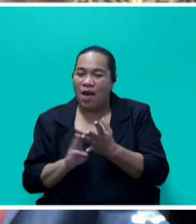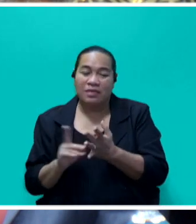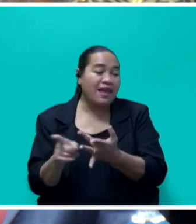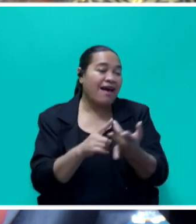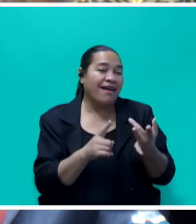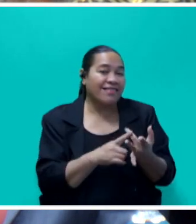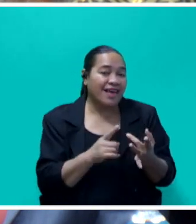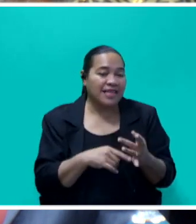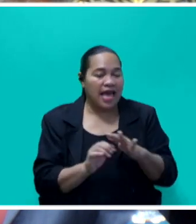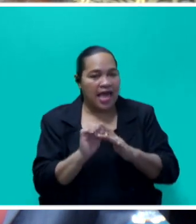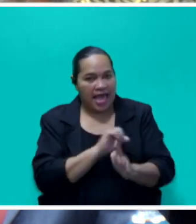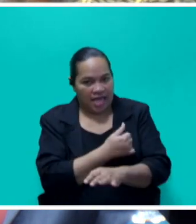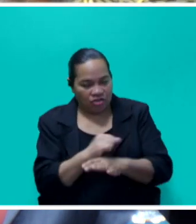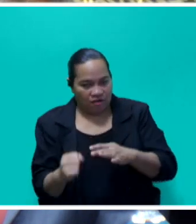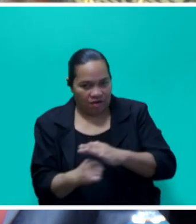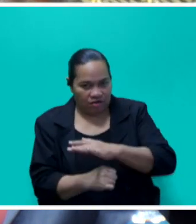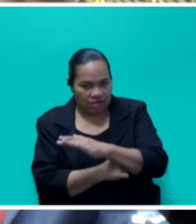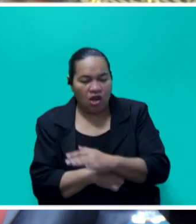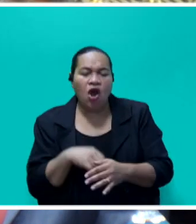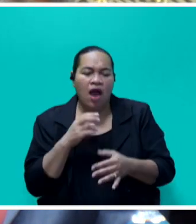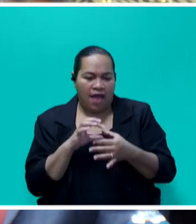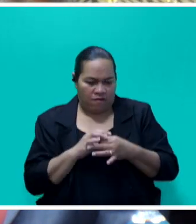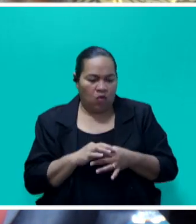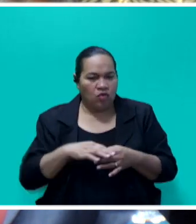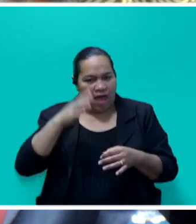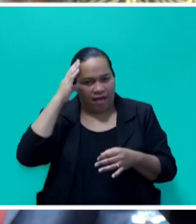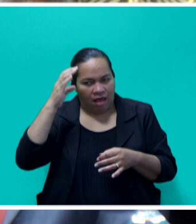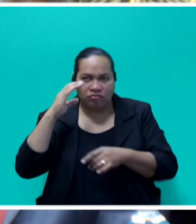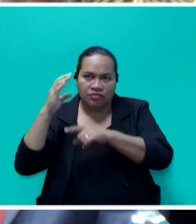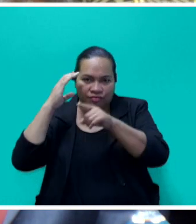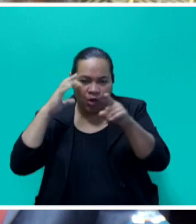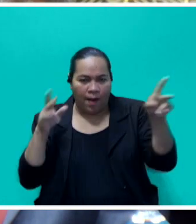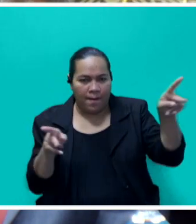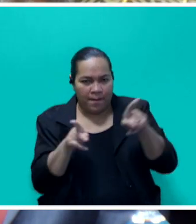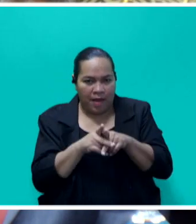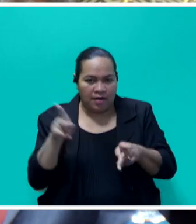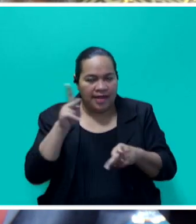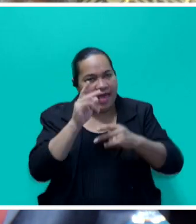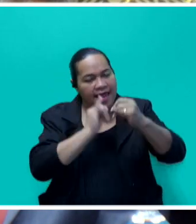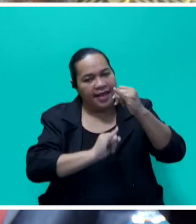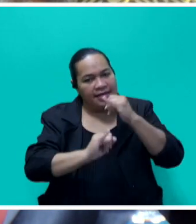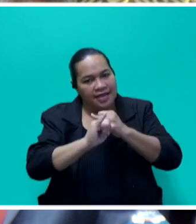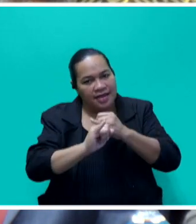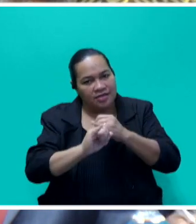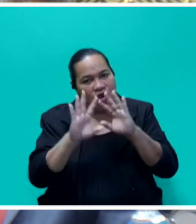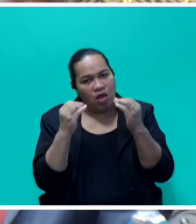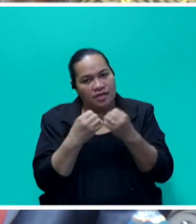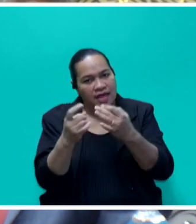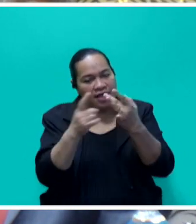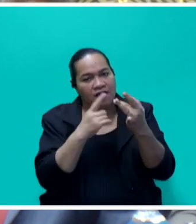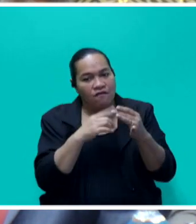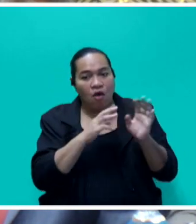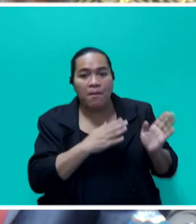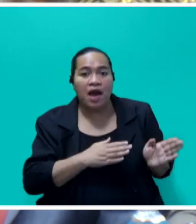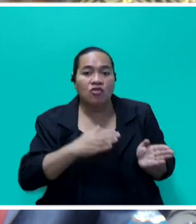the Asia Foundation. Of course, we have our bilateral partners, and of course the International Organization for Migration,